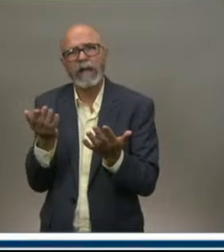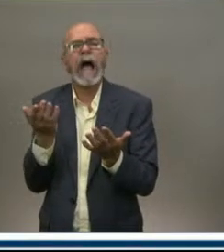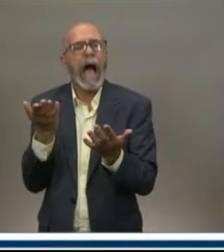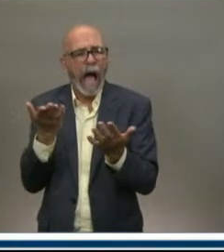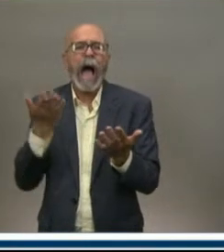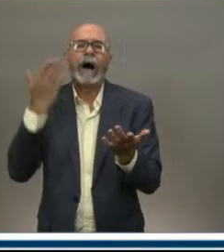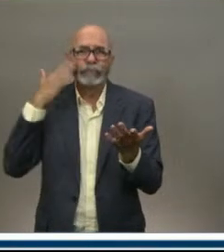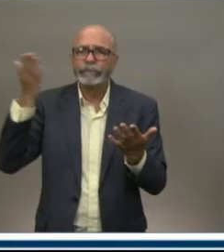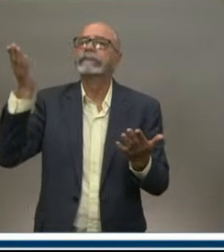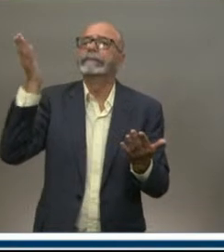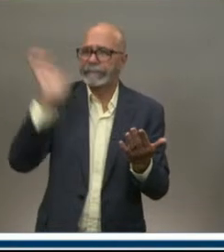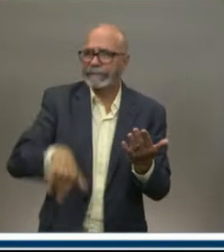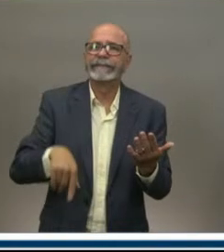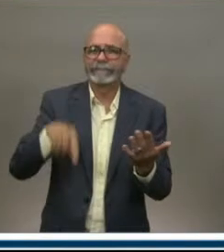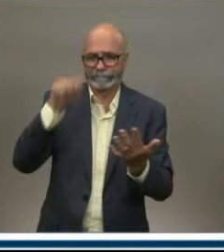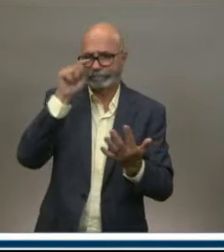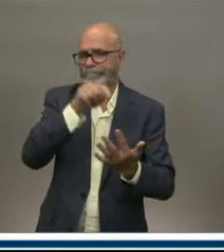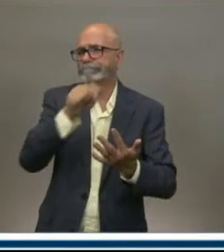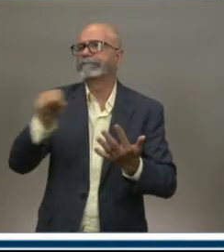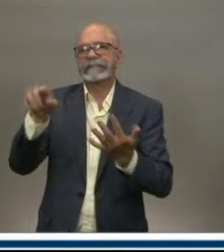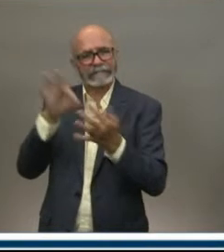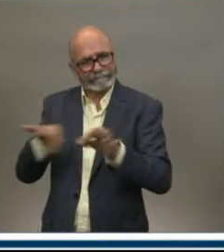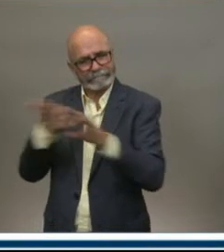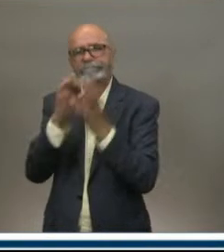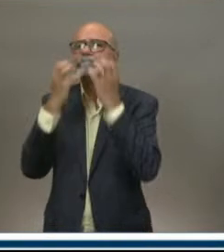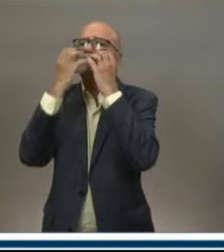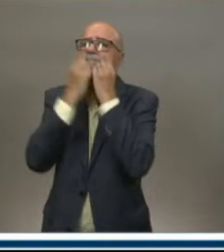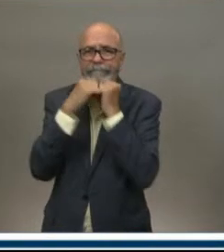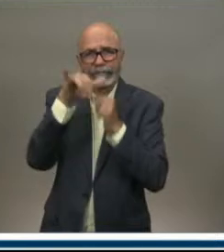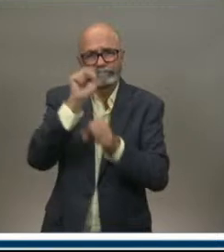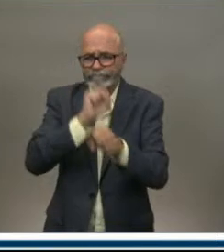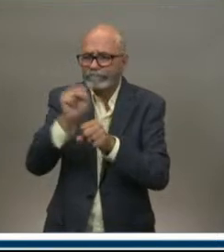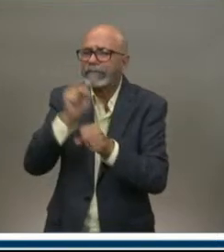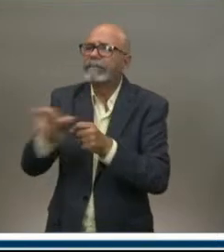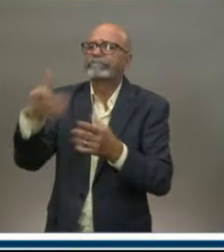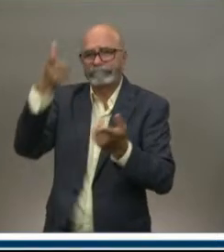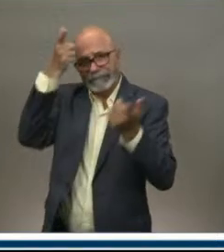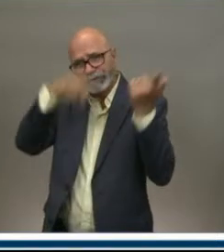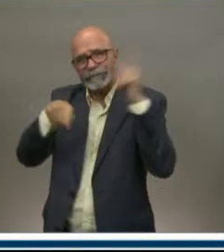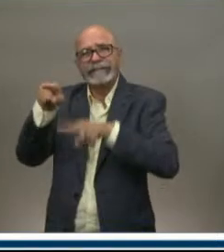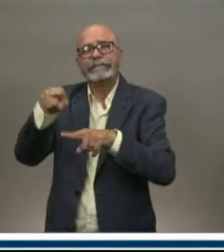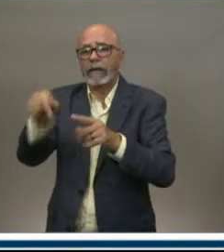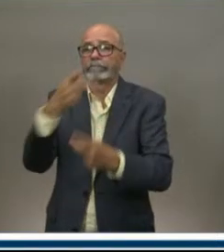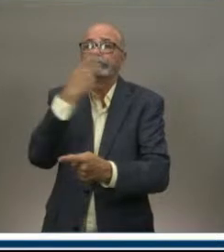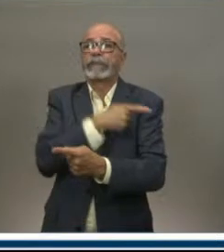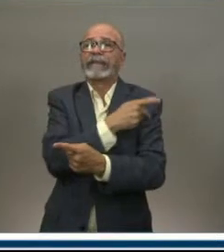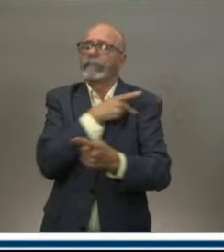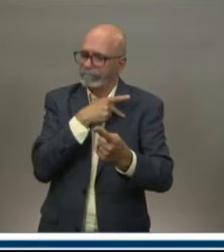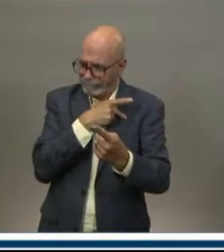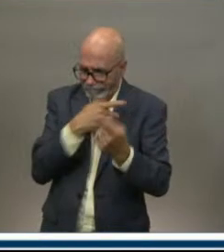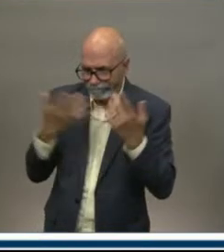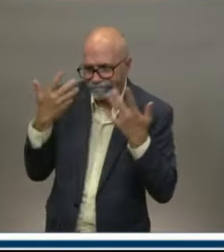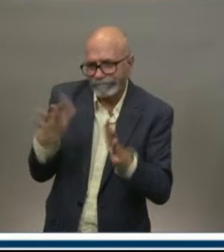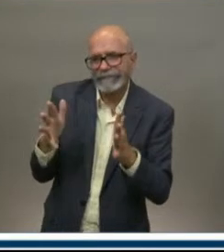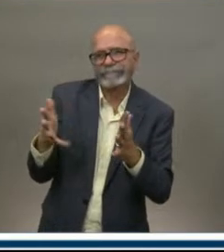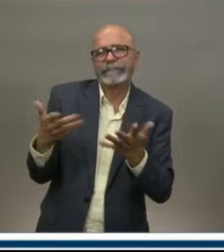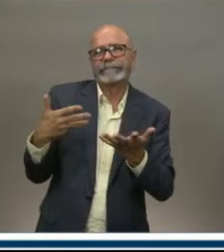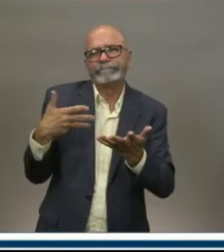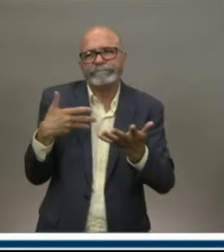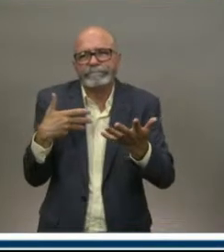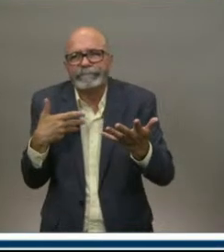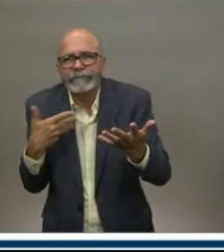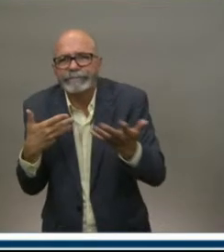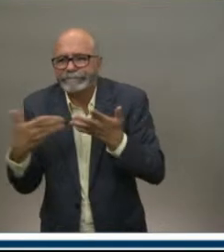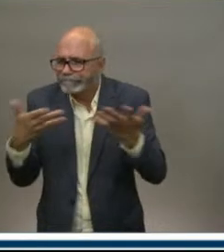valuable work within our own province, and so we've been working to answer those questions. Certainly,